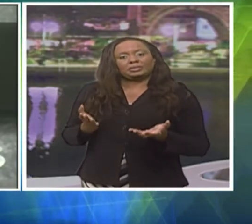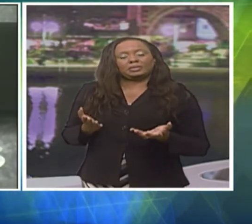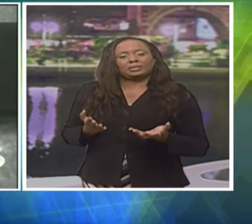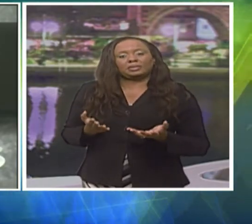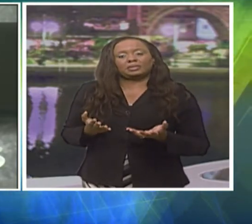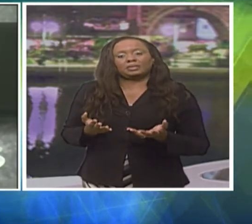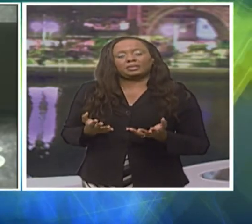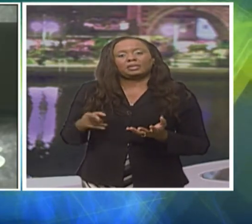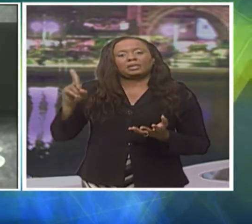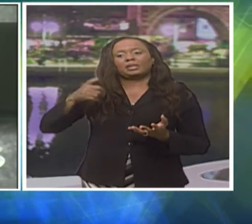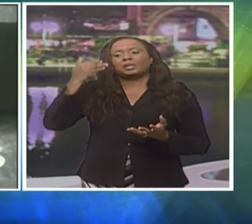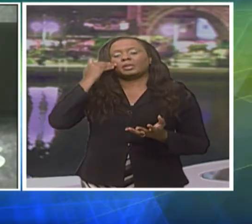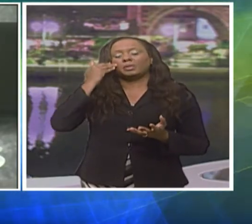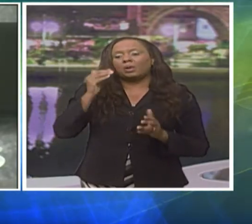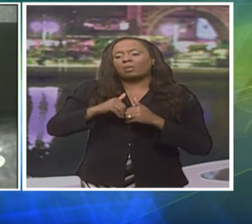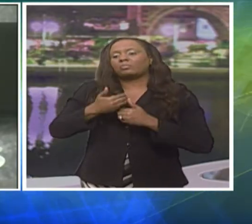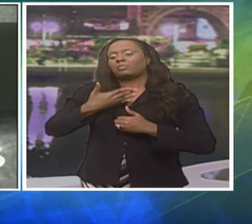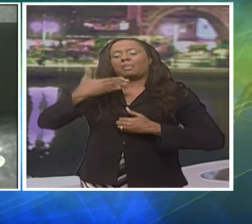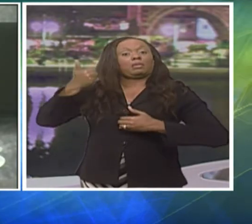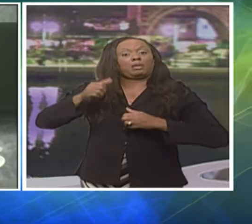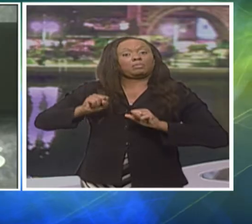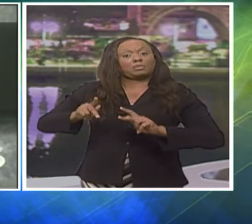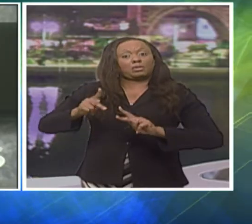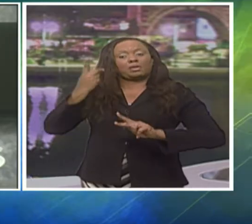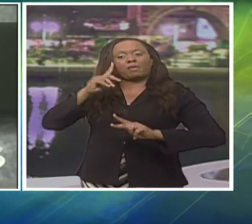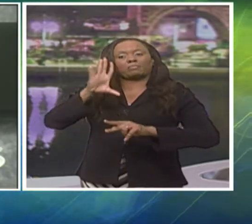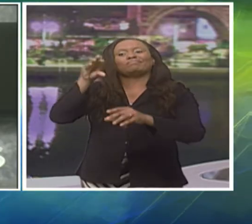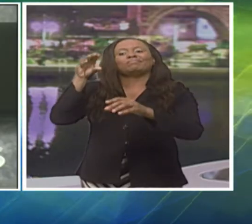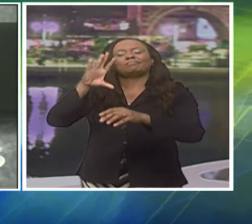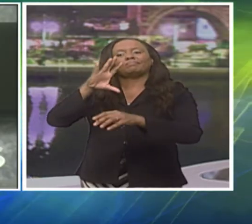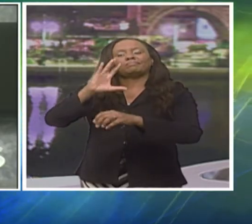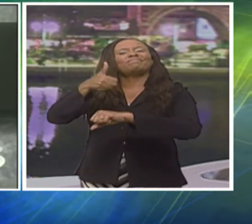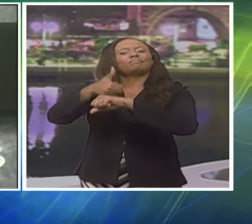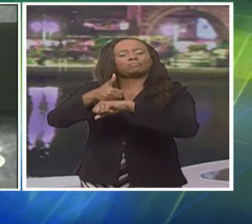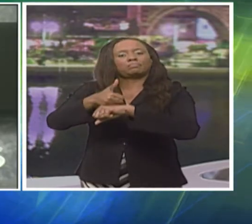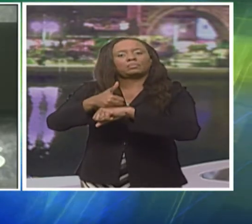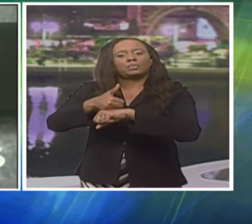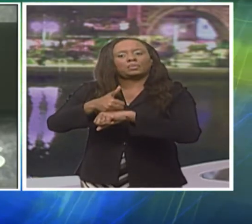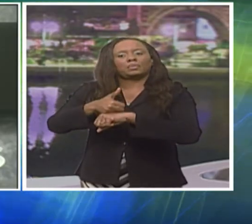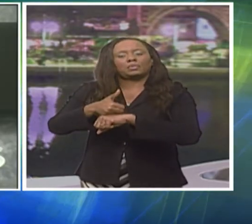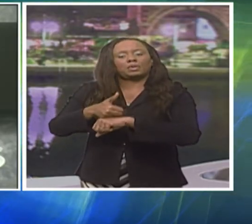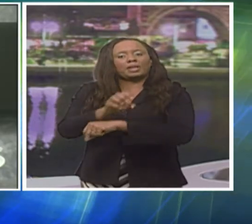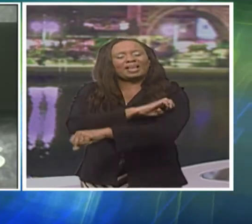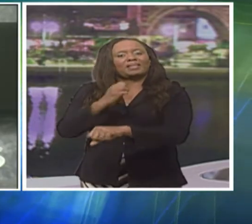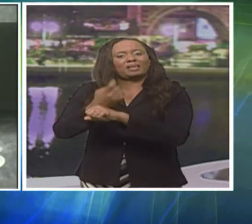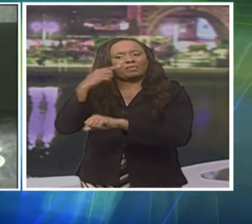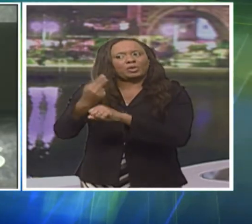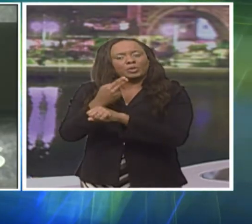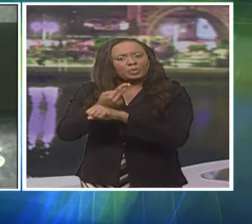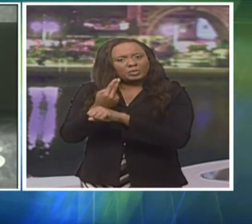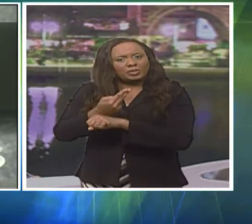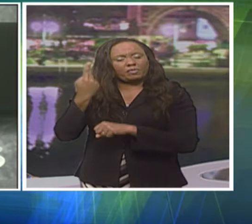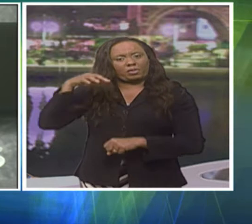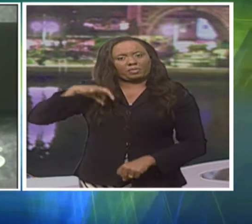they need to allocate them to the best to get the best benefit that they can. From a processor perspective, we have adopted some renewable